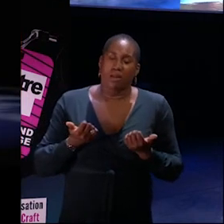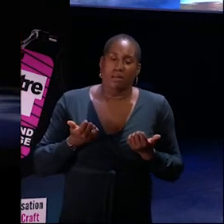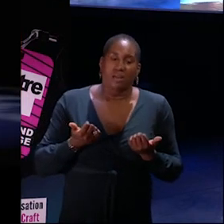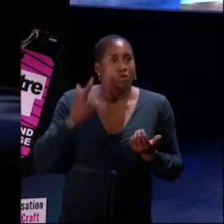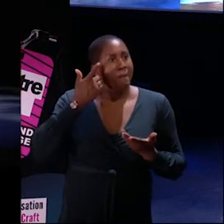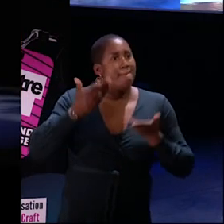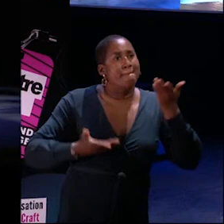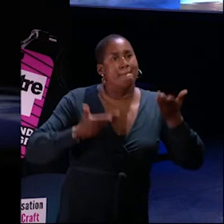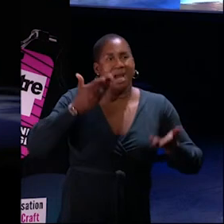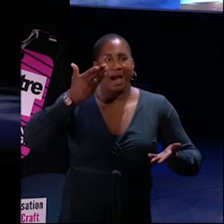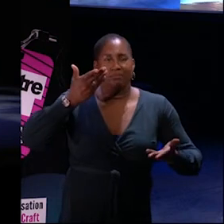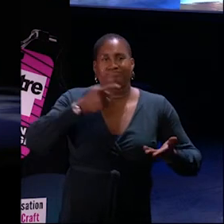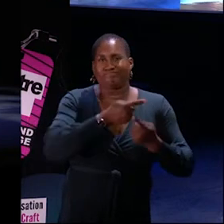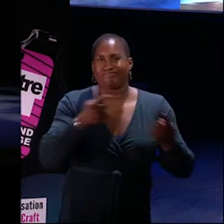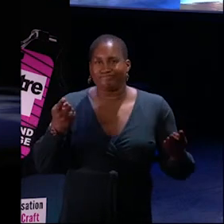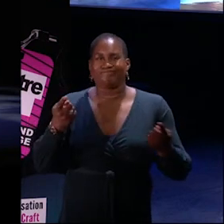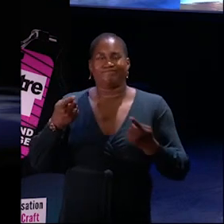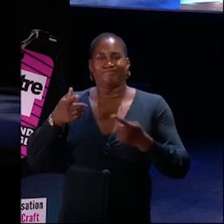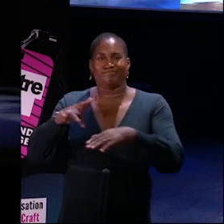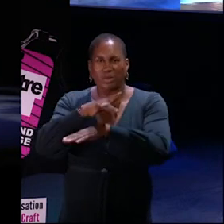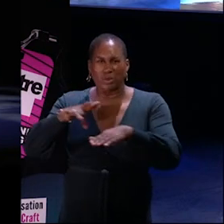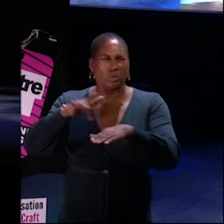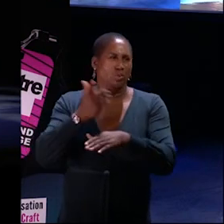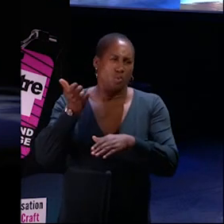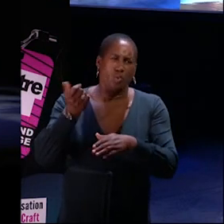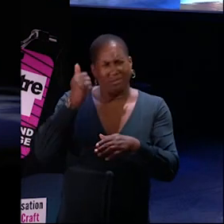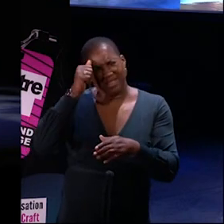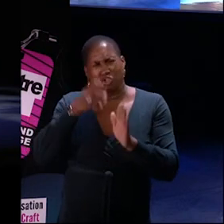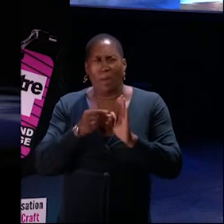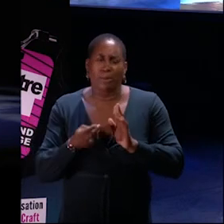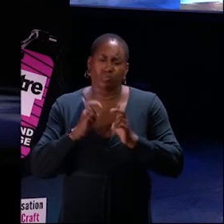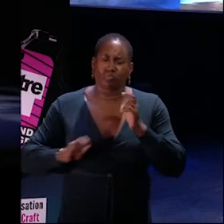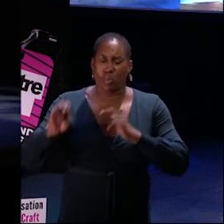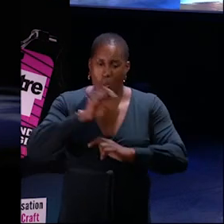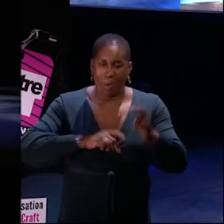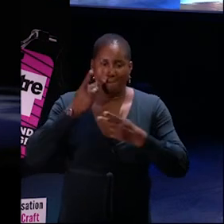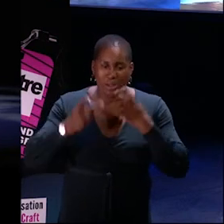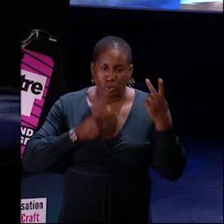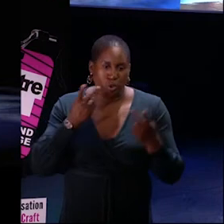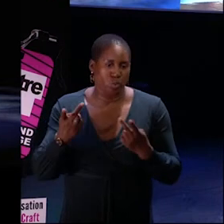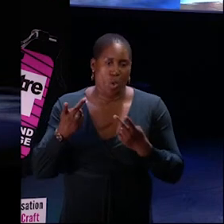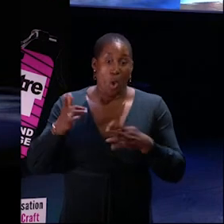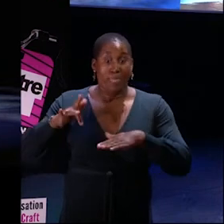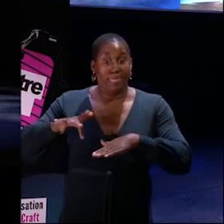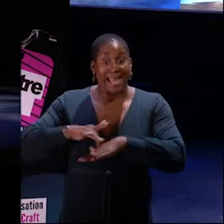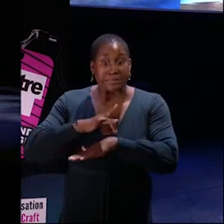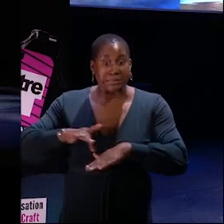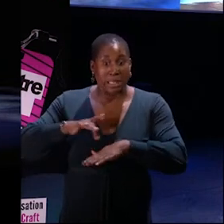of comparable scale. We tend to be touring musicals to mid to large-ish scale theatres, and you know, a lot